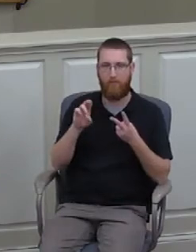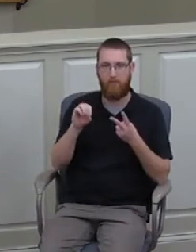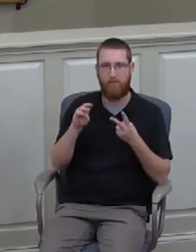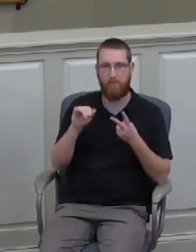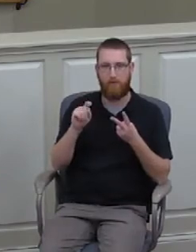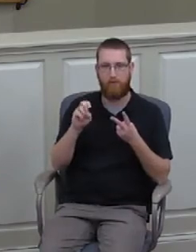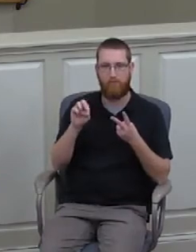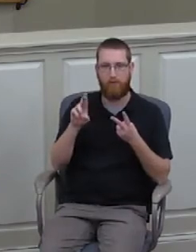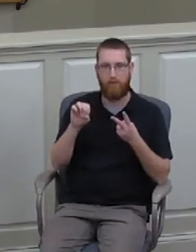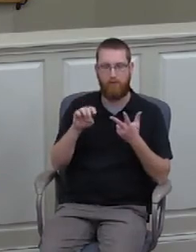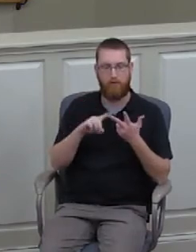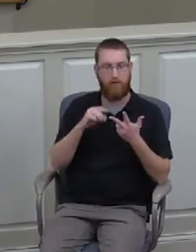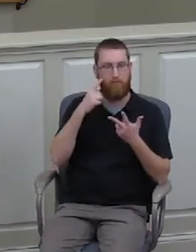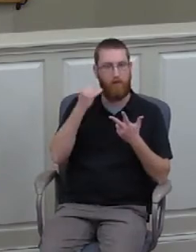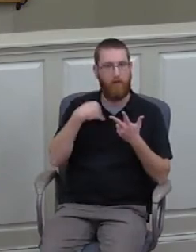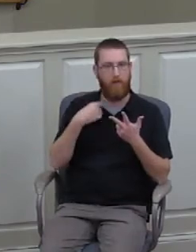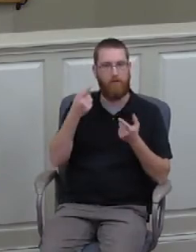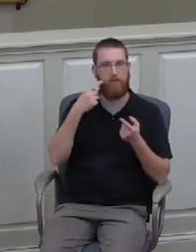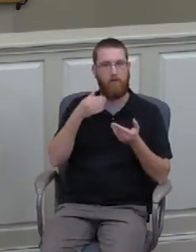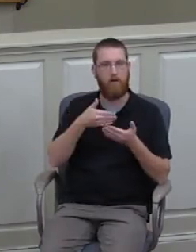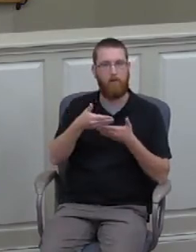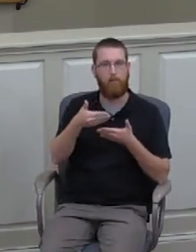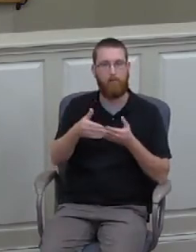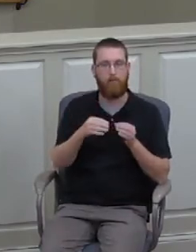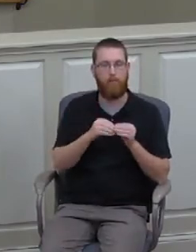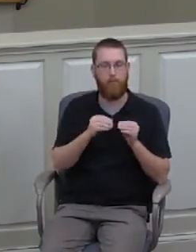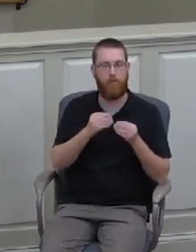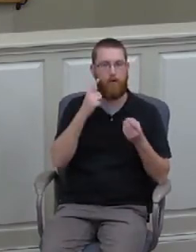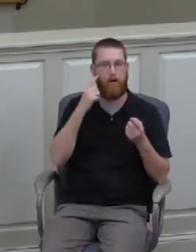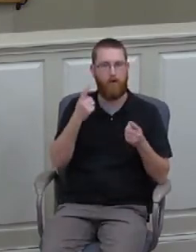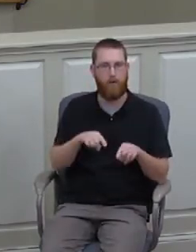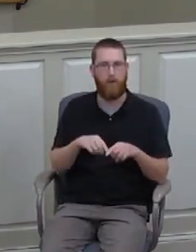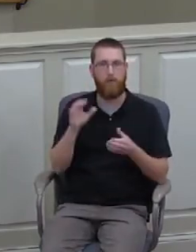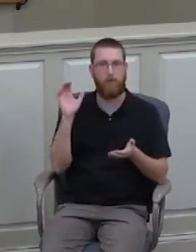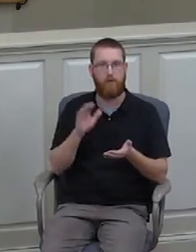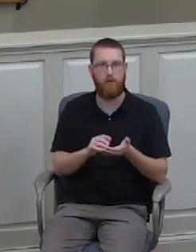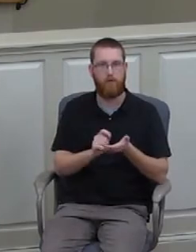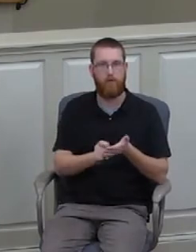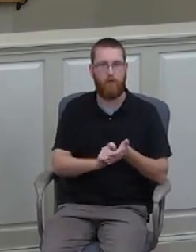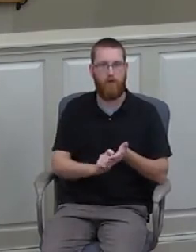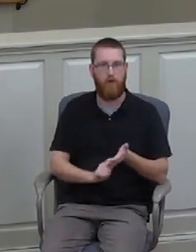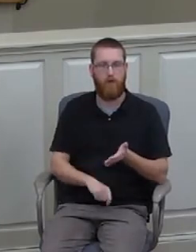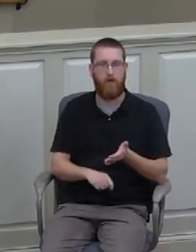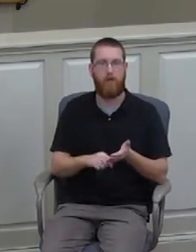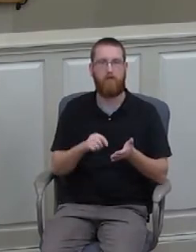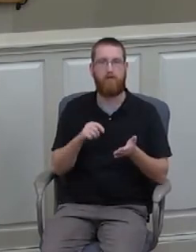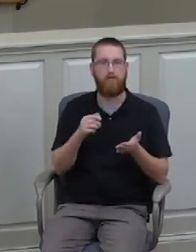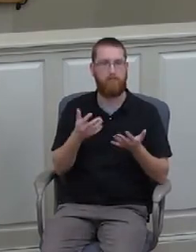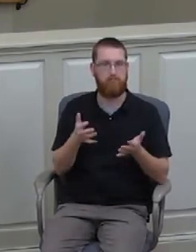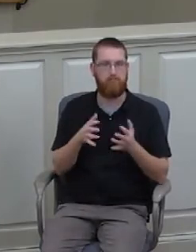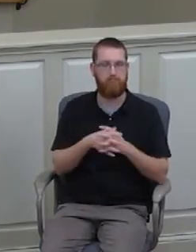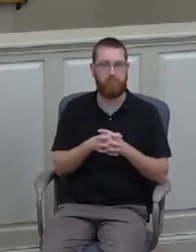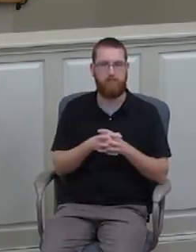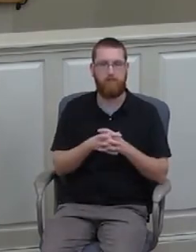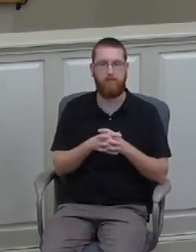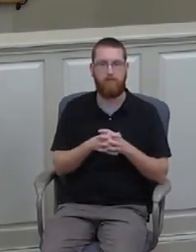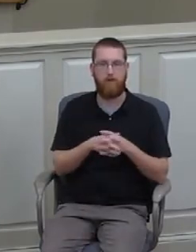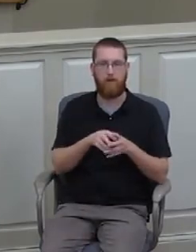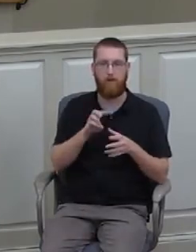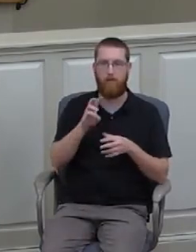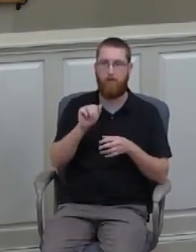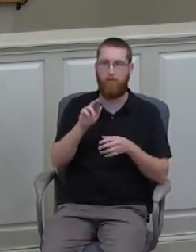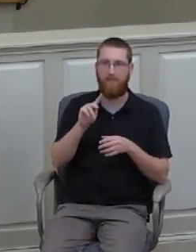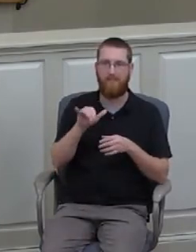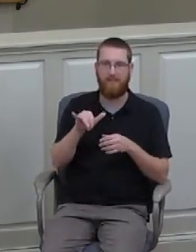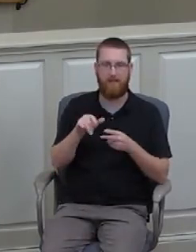if we have additional agreements between the parties, we will reduce them to writing. defines default, warranties, how we're going to,